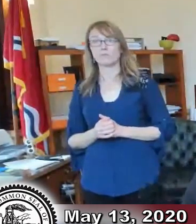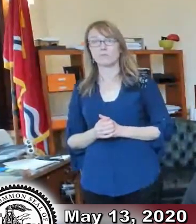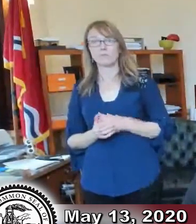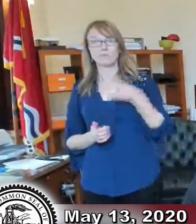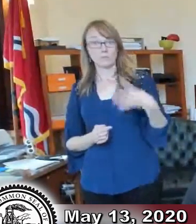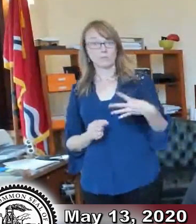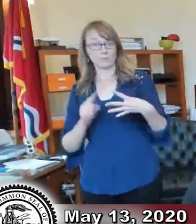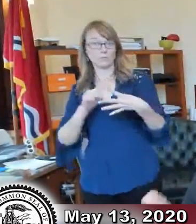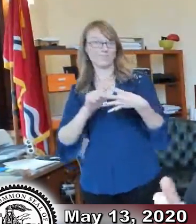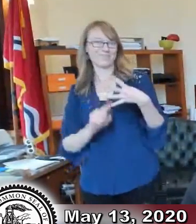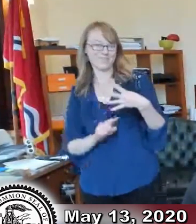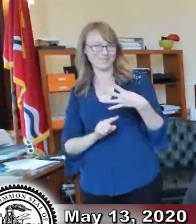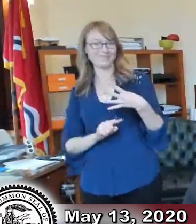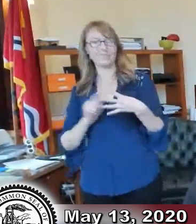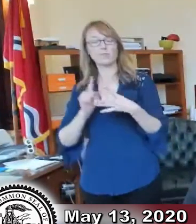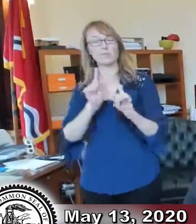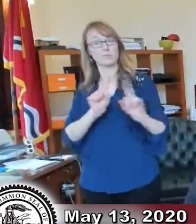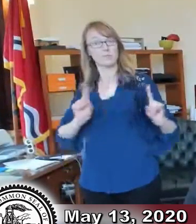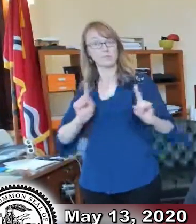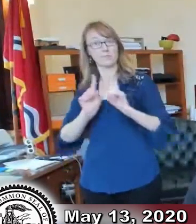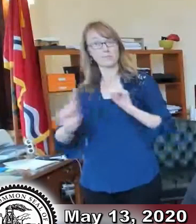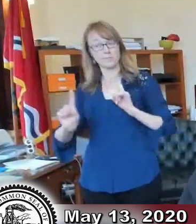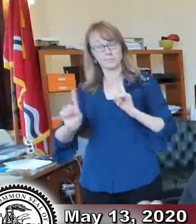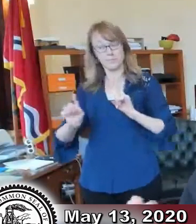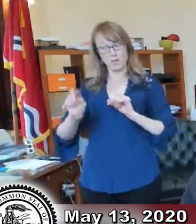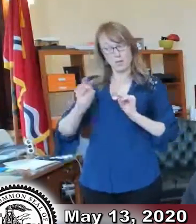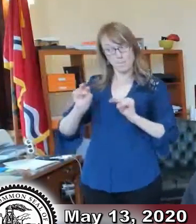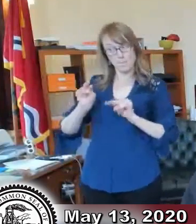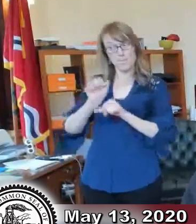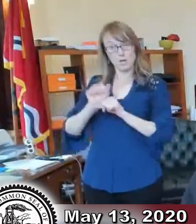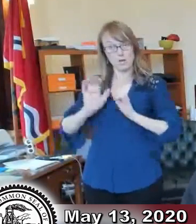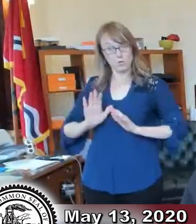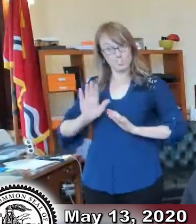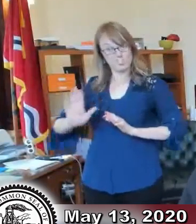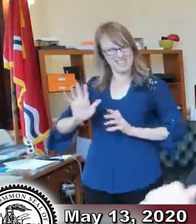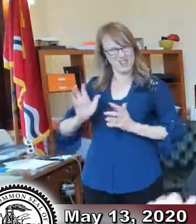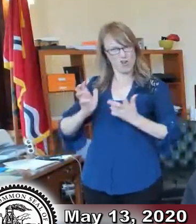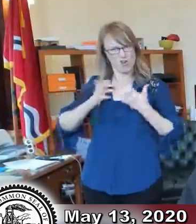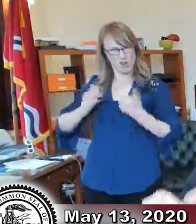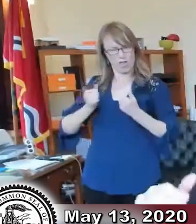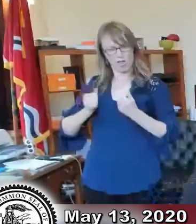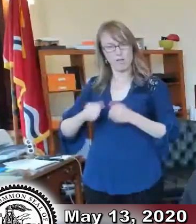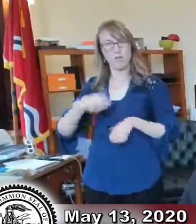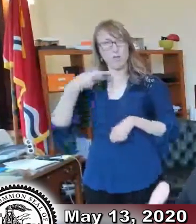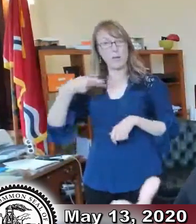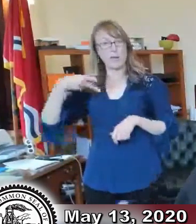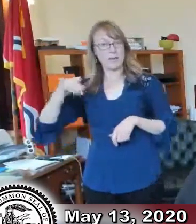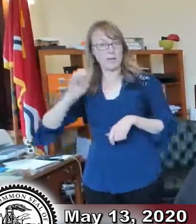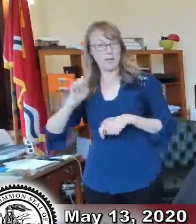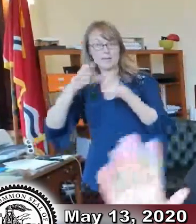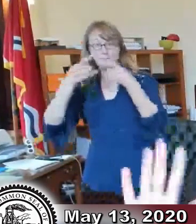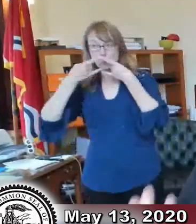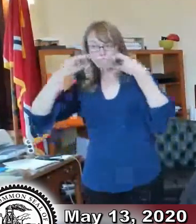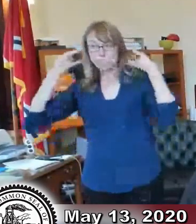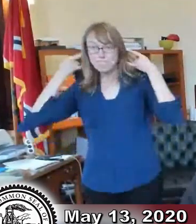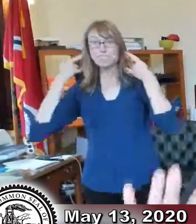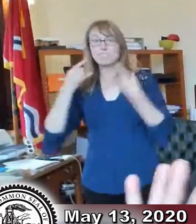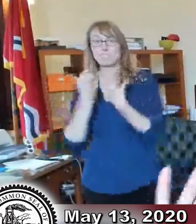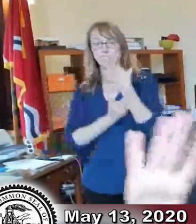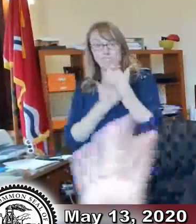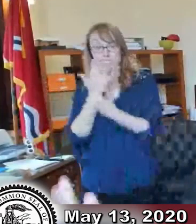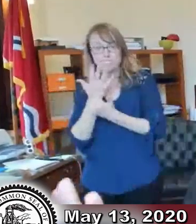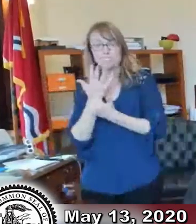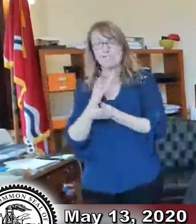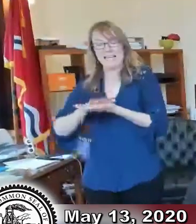things. Practice social distancing, monitor your employee health, use protective equipment, clean, sanitize, disinfect. Those are the